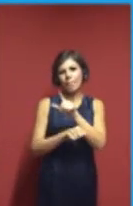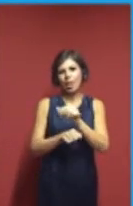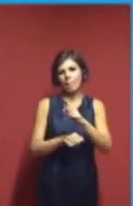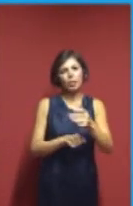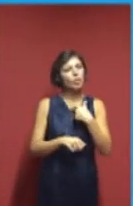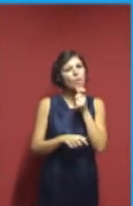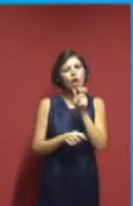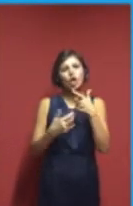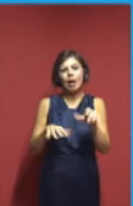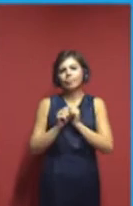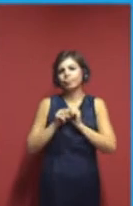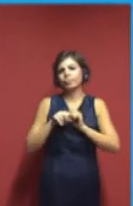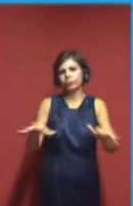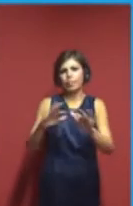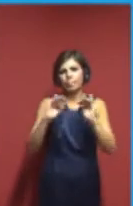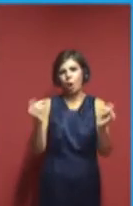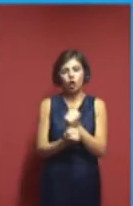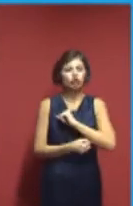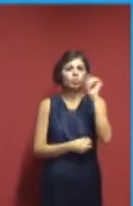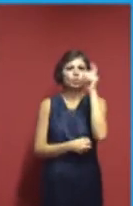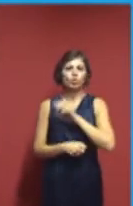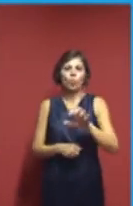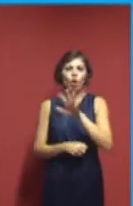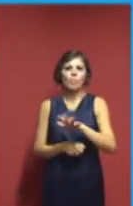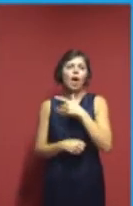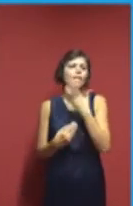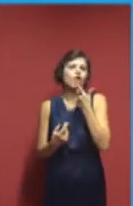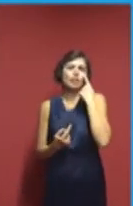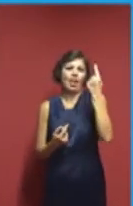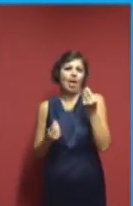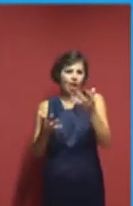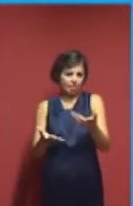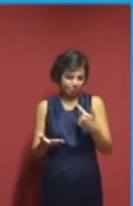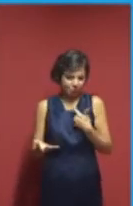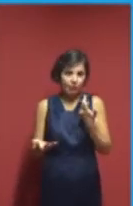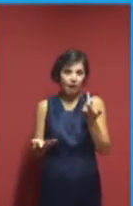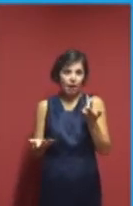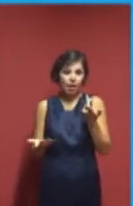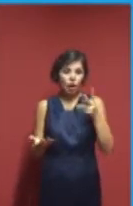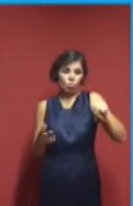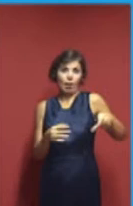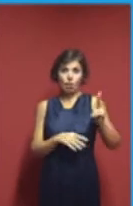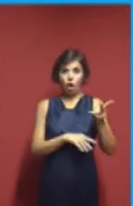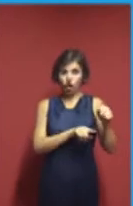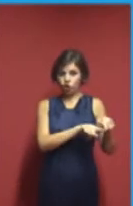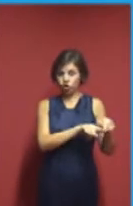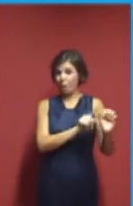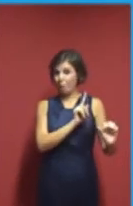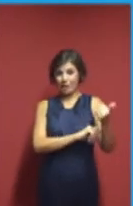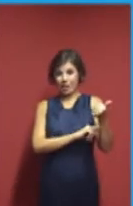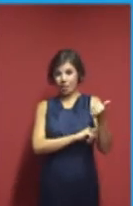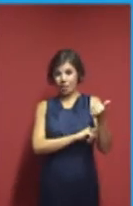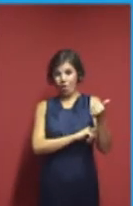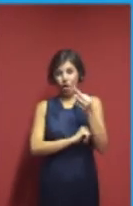in particular. And just to give you an idea, in 2012, the first Fab Lab opened in Italy, in Turin. And I think now in Italy, we have,